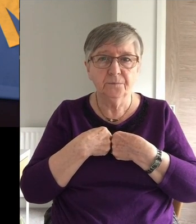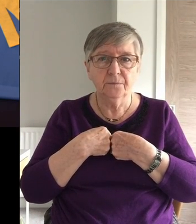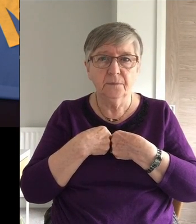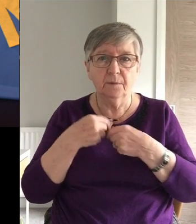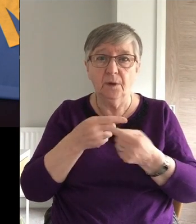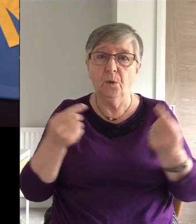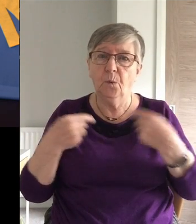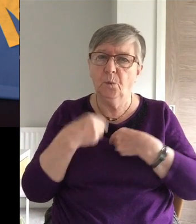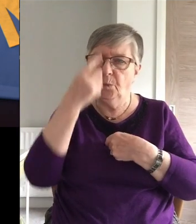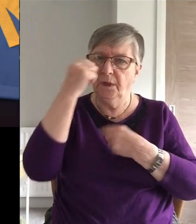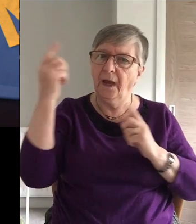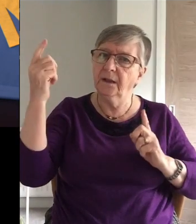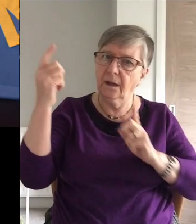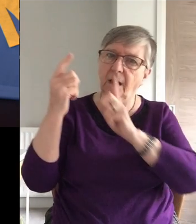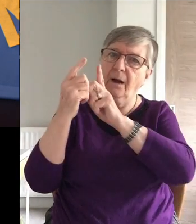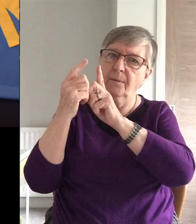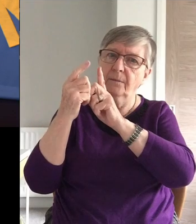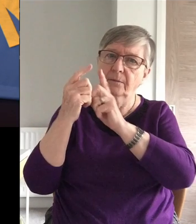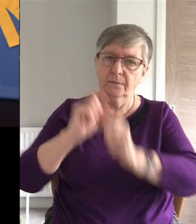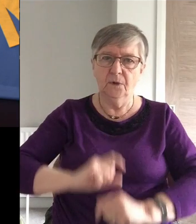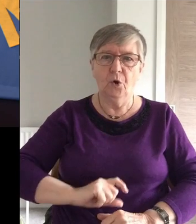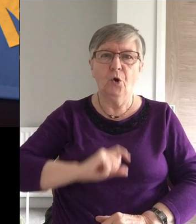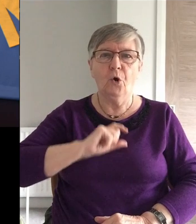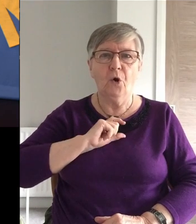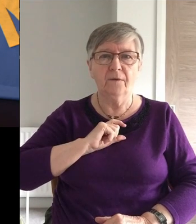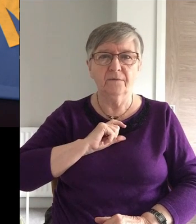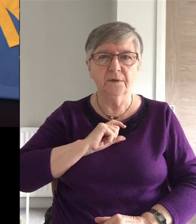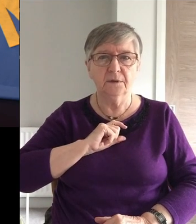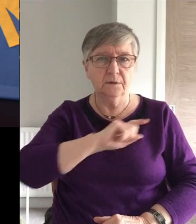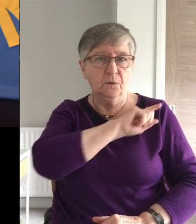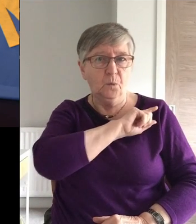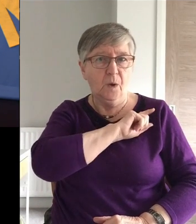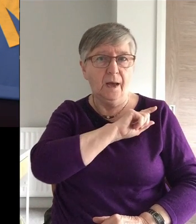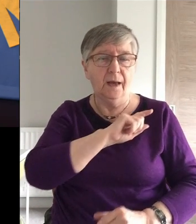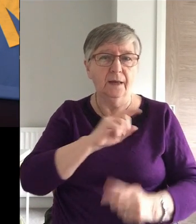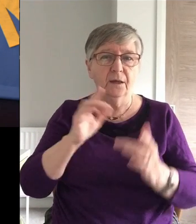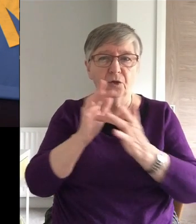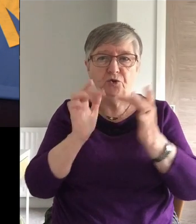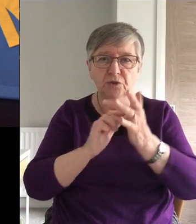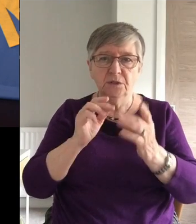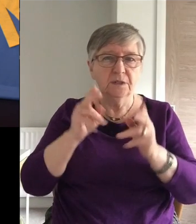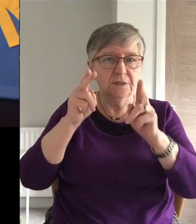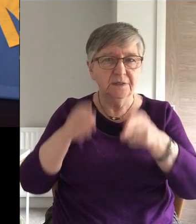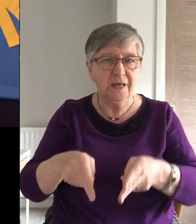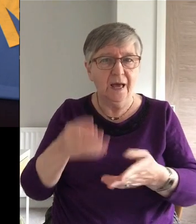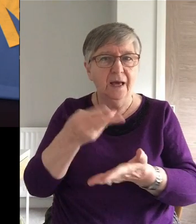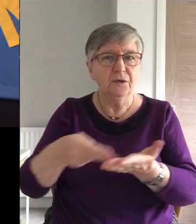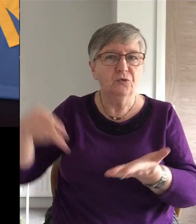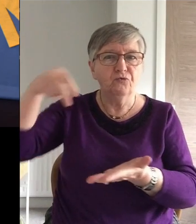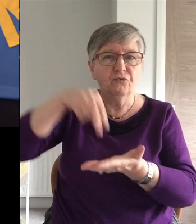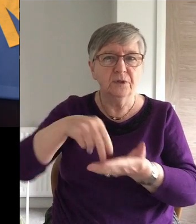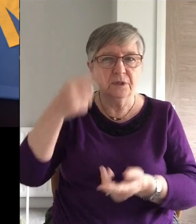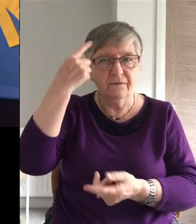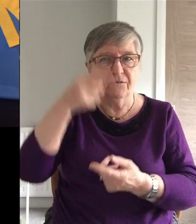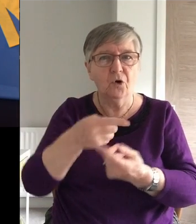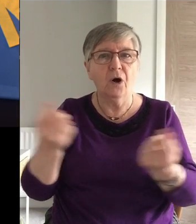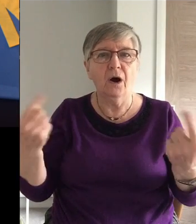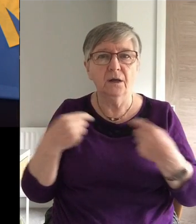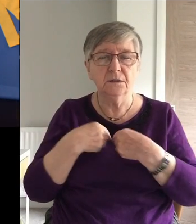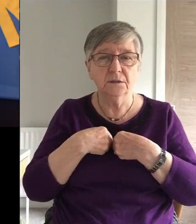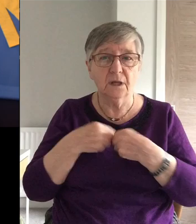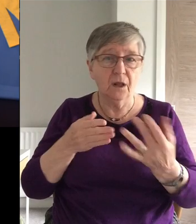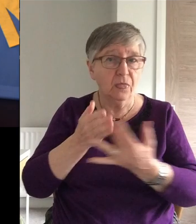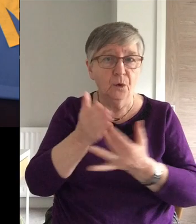But we can come with confidence because Christ has died, Christ has risen for us. And in that death and in